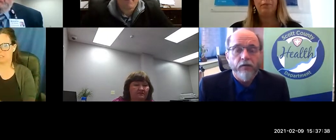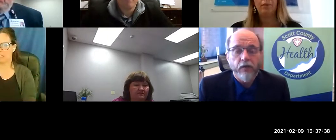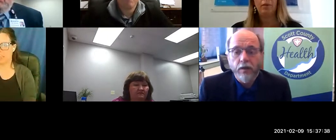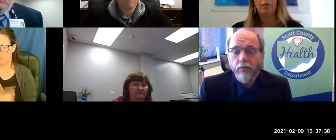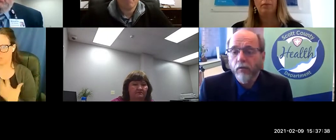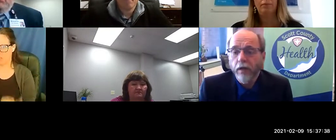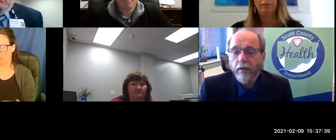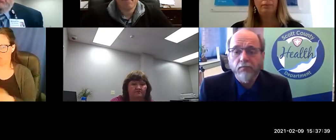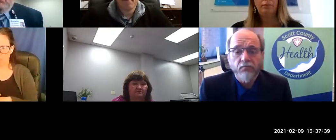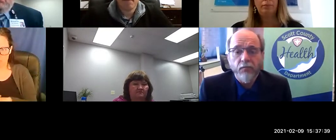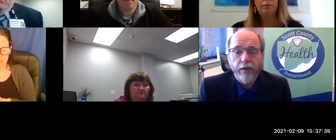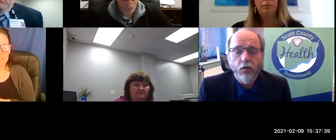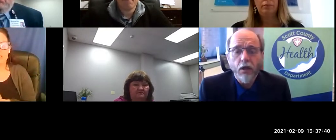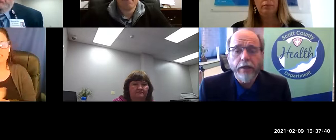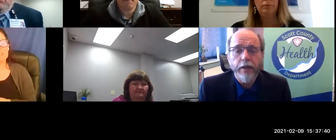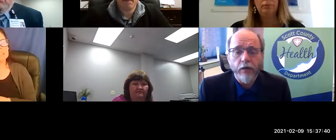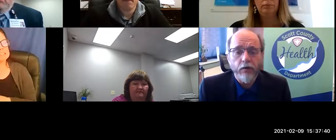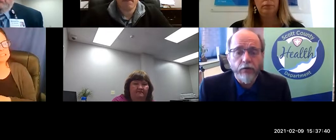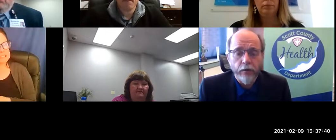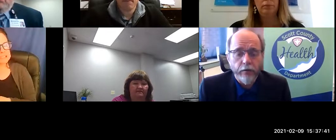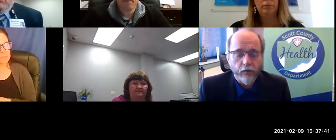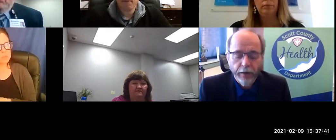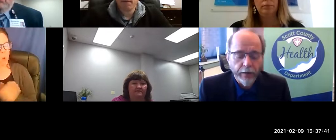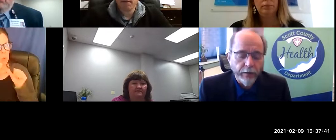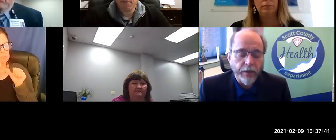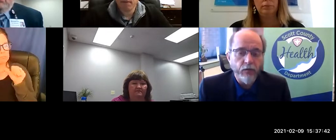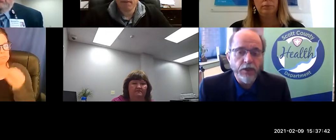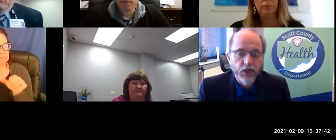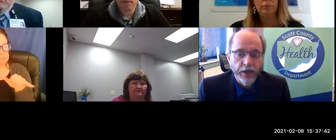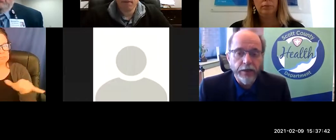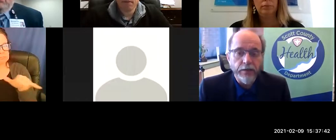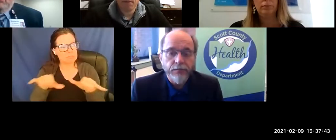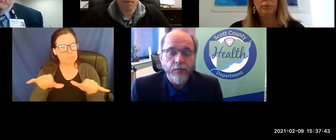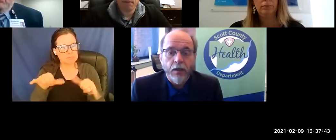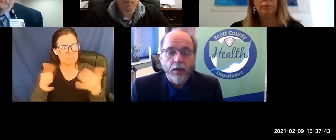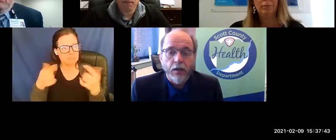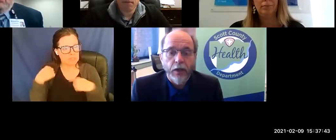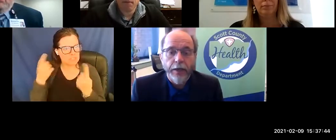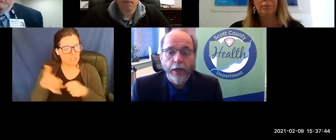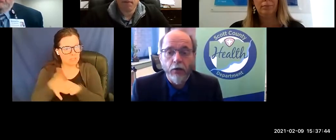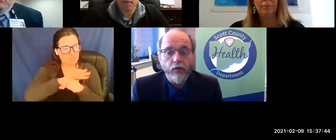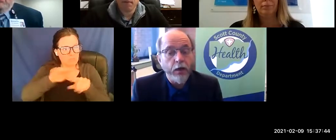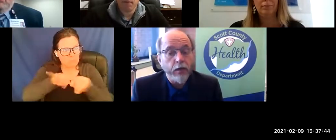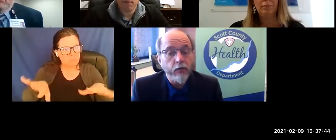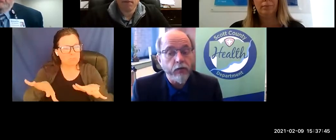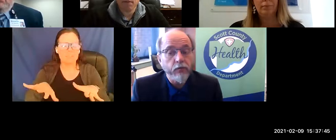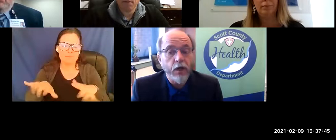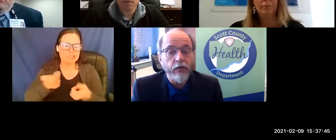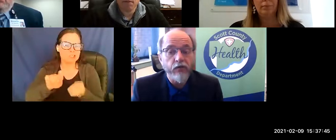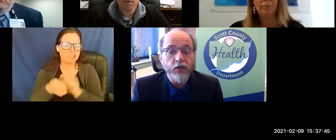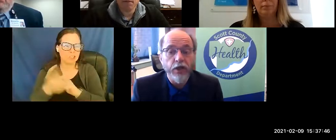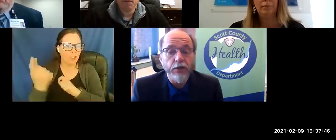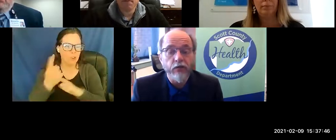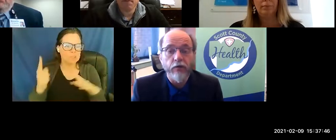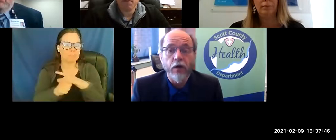It seems that the only constant through this pandemic has been change. In planning our response, these